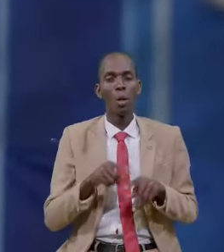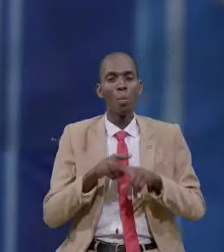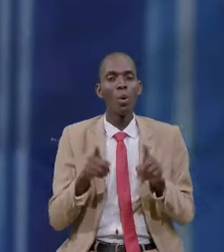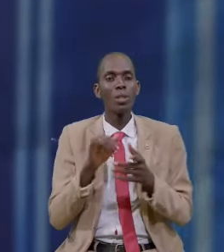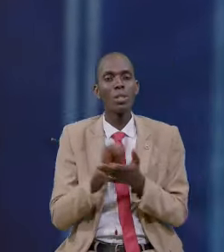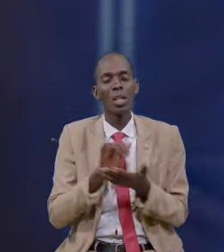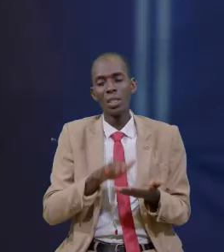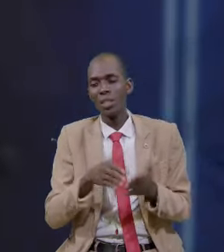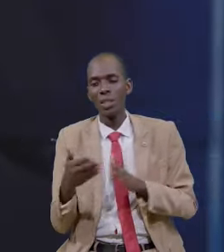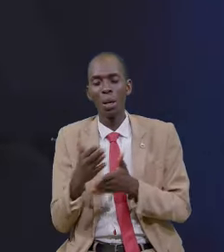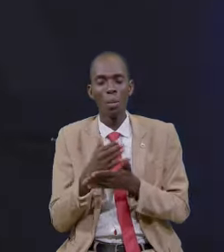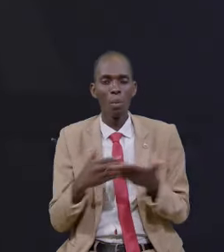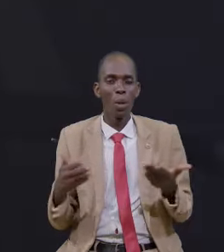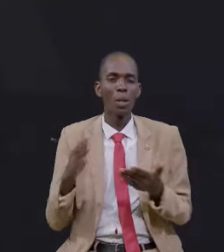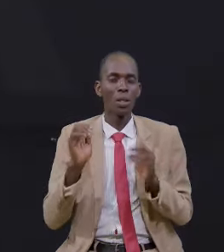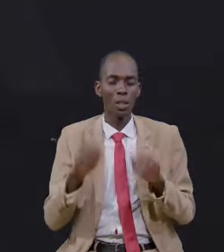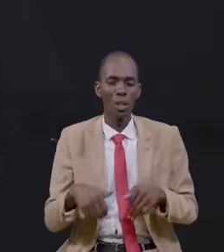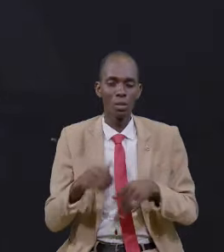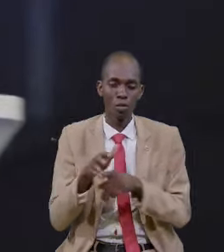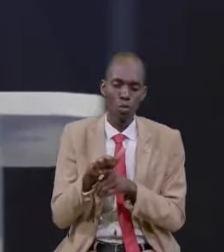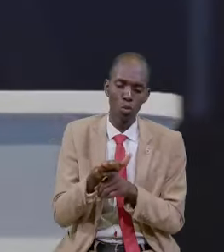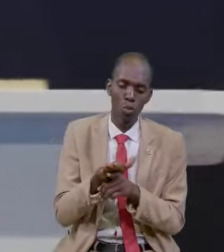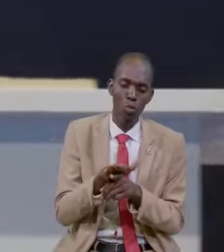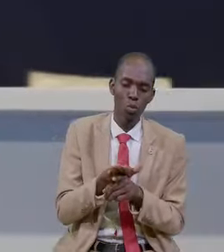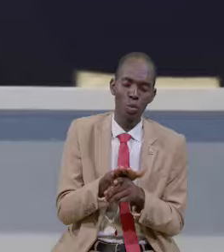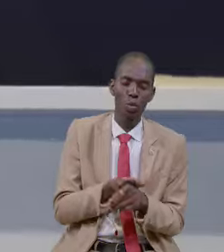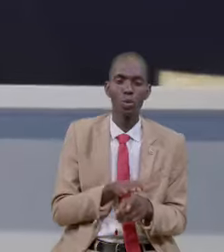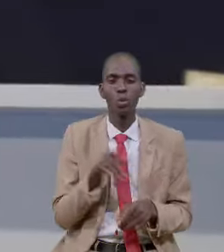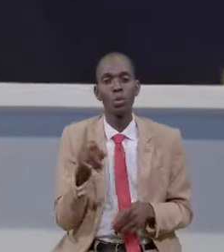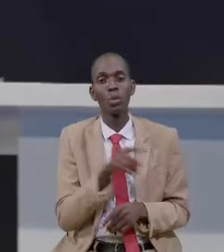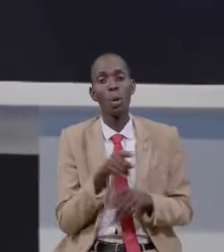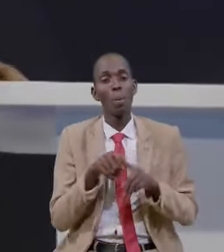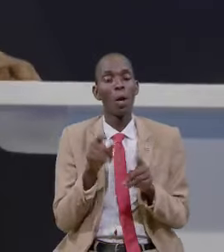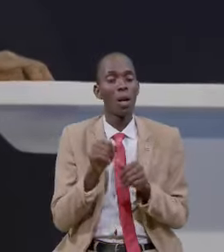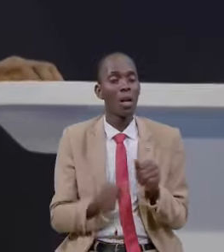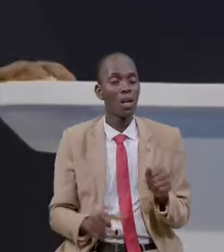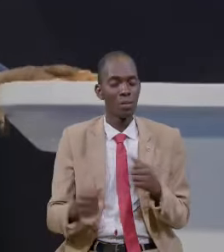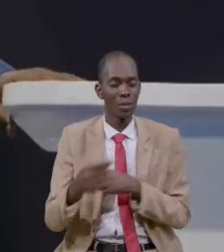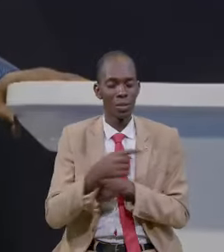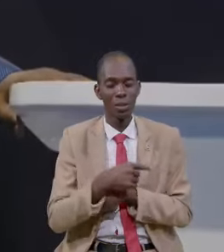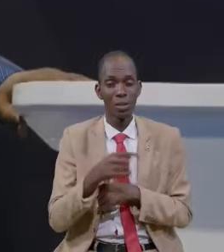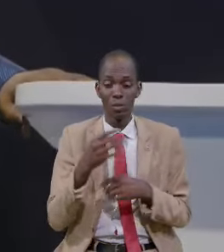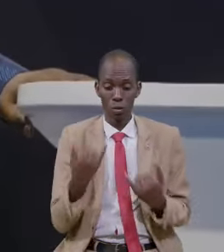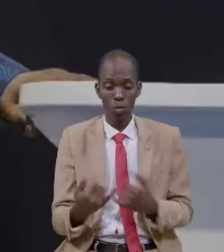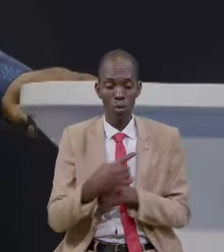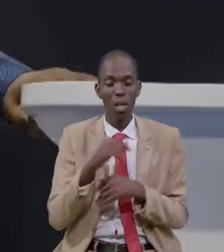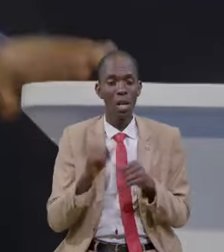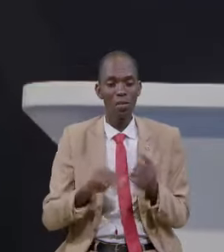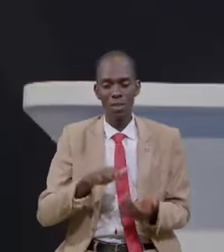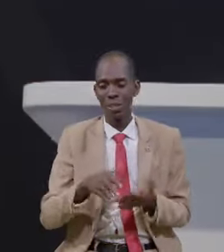will be slowing you down, slowing you down. But today, every dead area of your life, of your